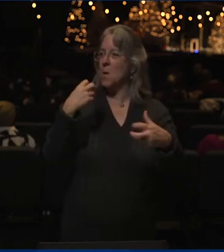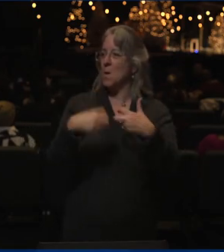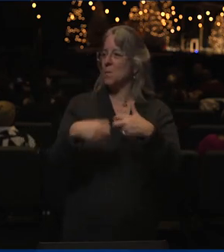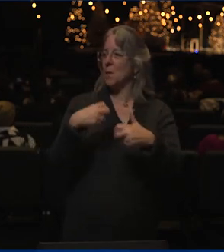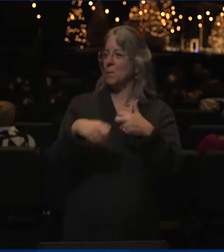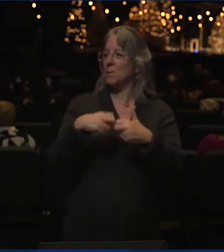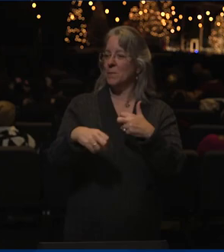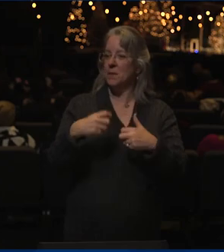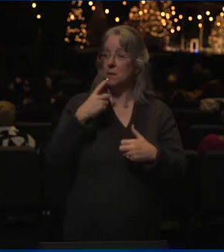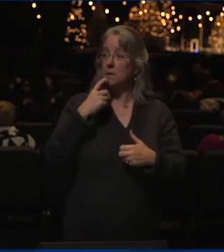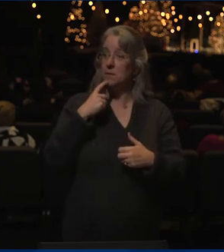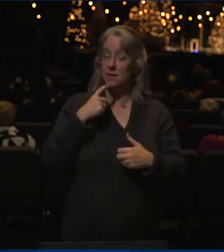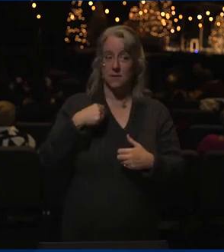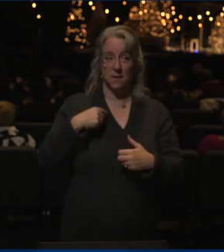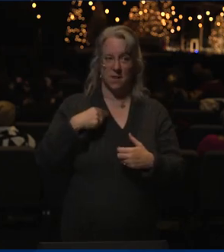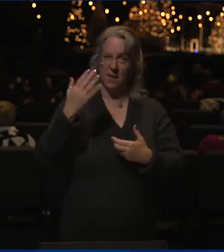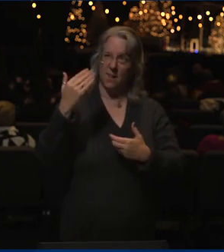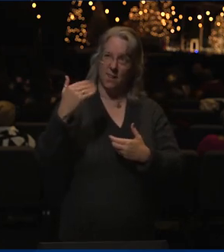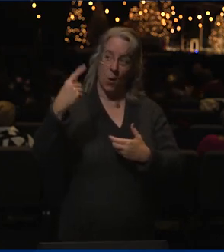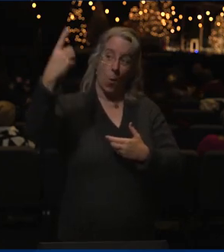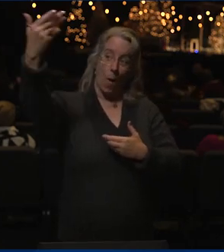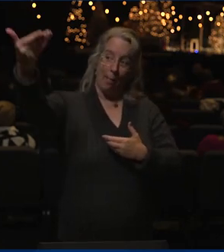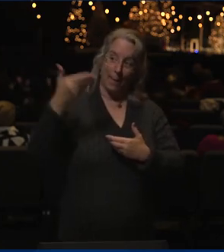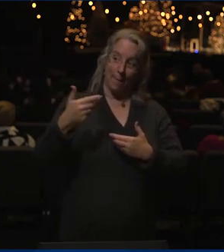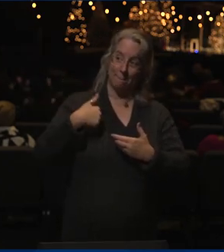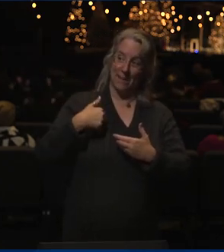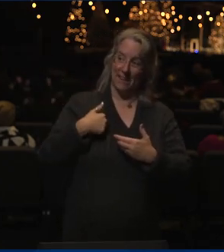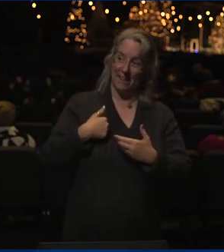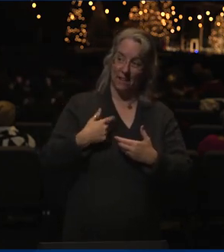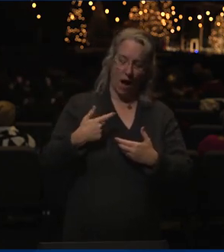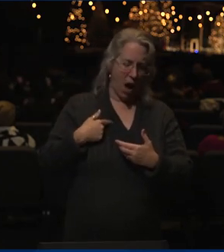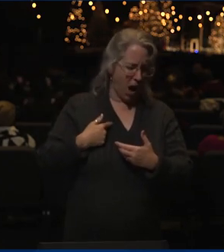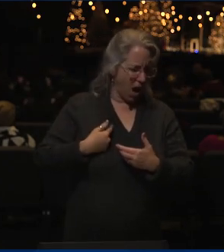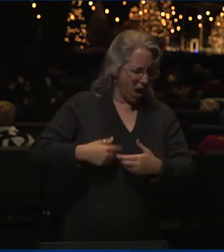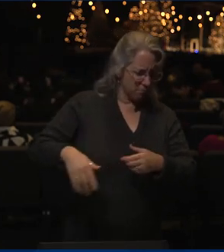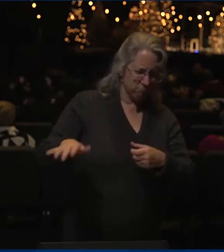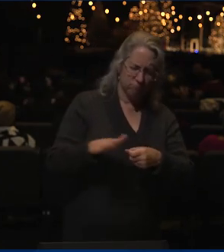me right in. I'm great at messy stuff.